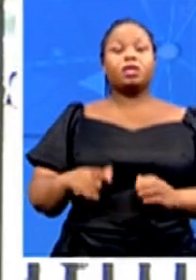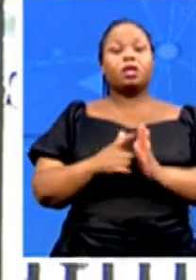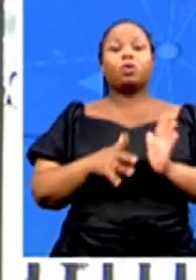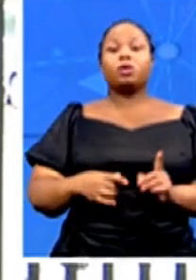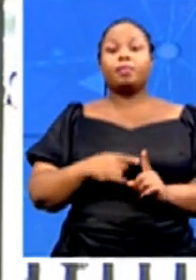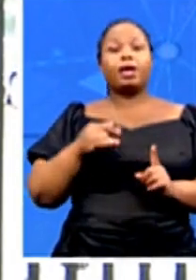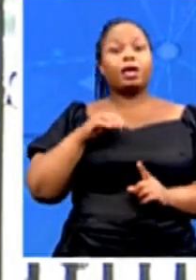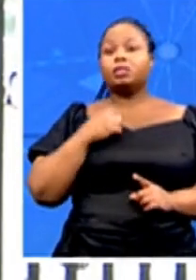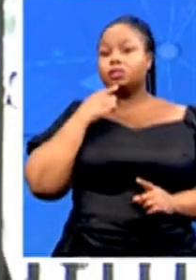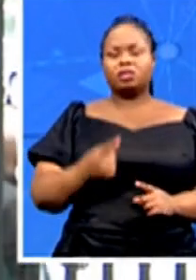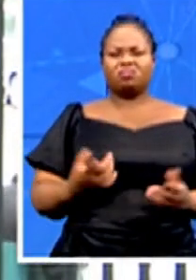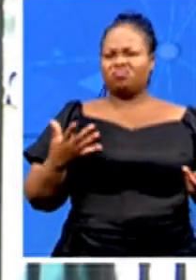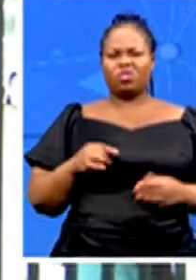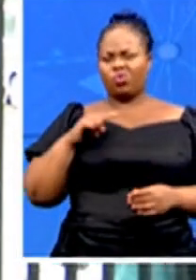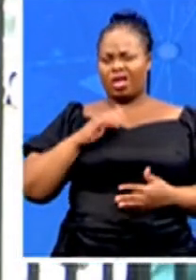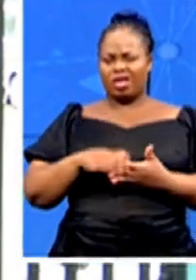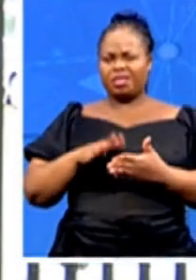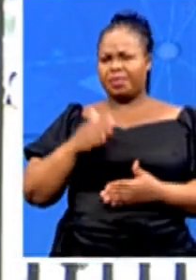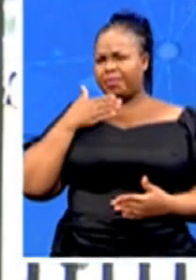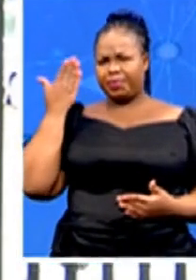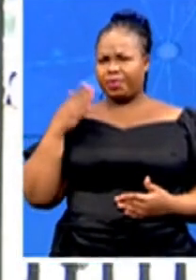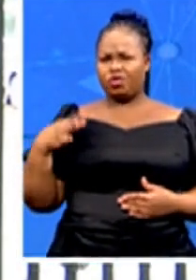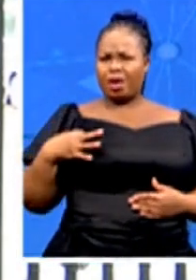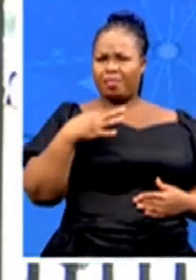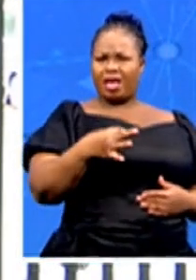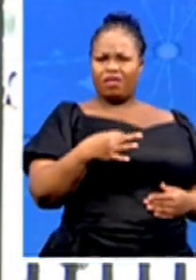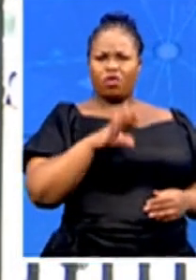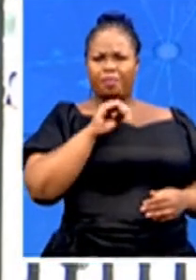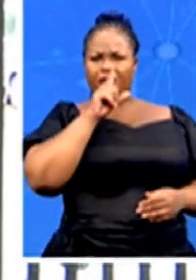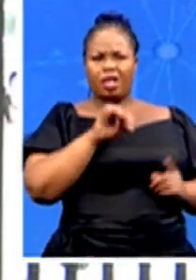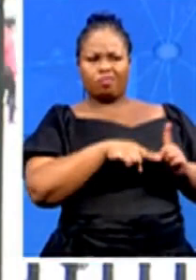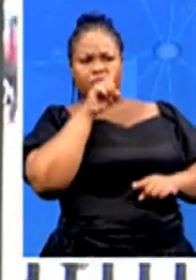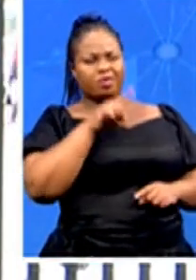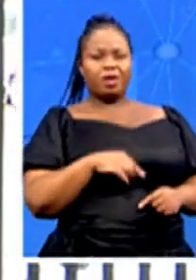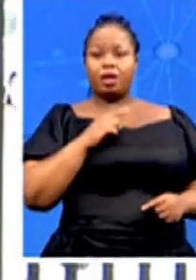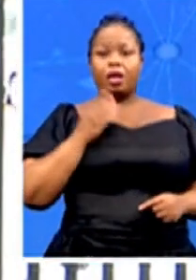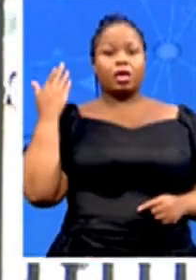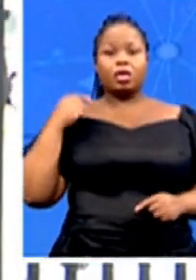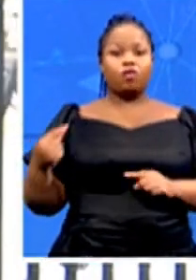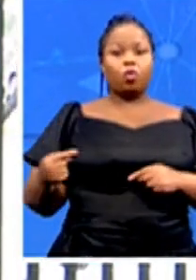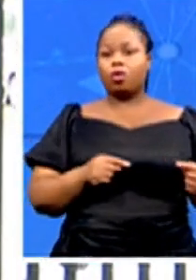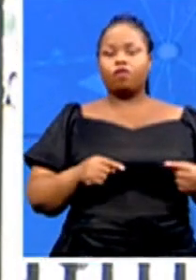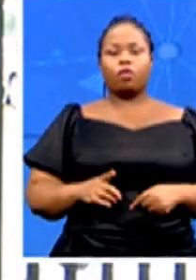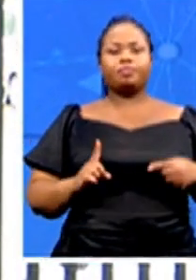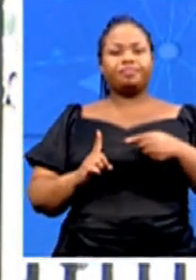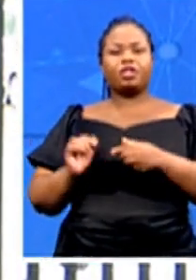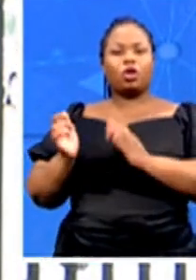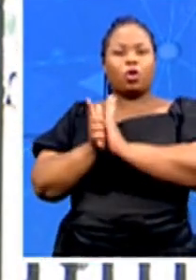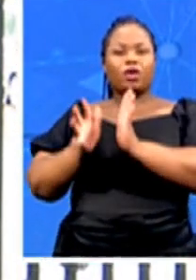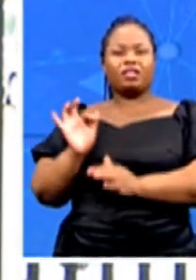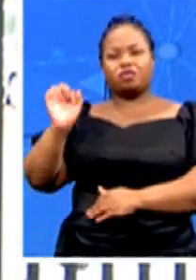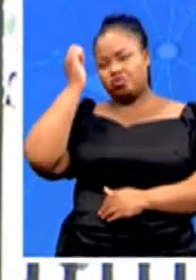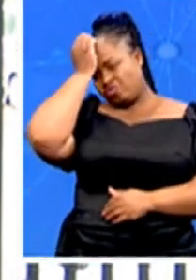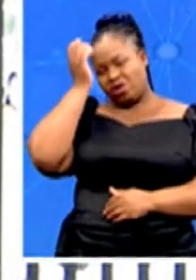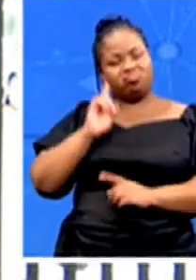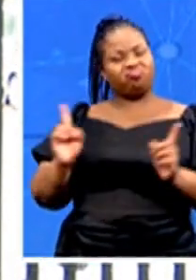the application, and of course the arguments that have been put forth by former President Jacob Zuma's defense team. Another point that,